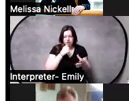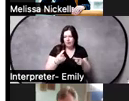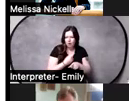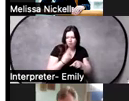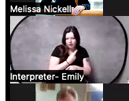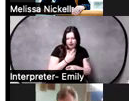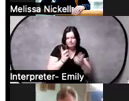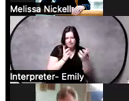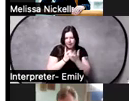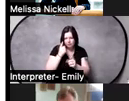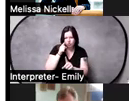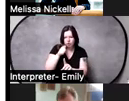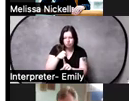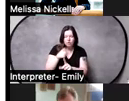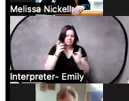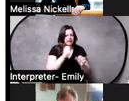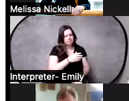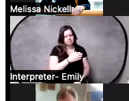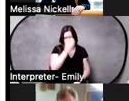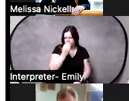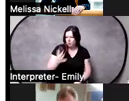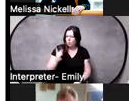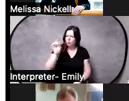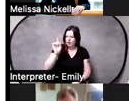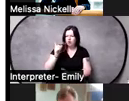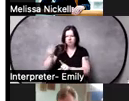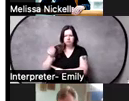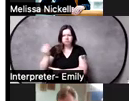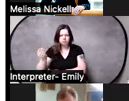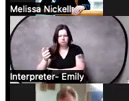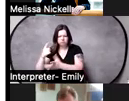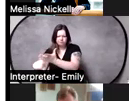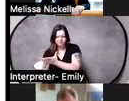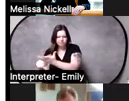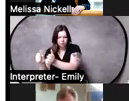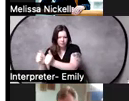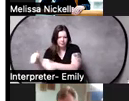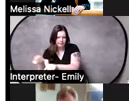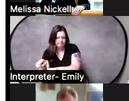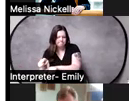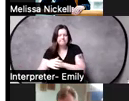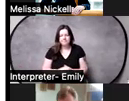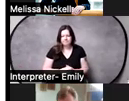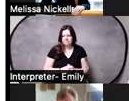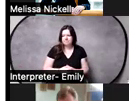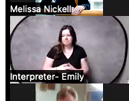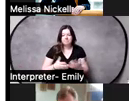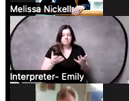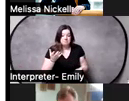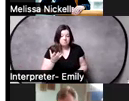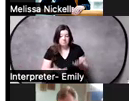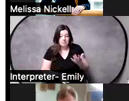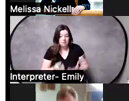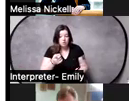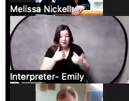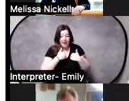you to the one that is. If you have colleagues that you know that are going to give you honest opinions and have some NIH experience, talk with them